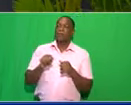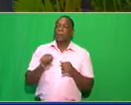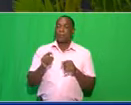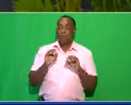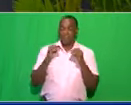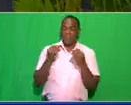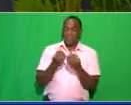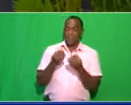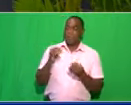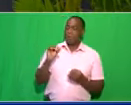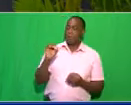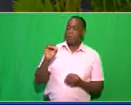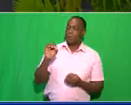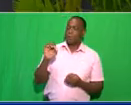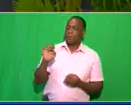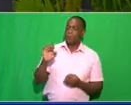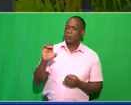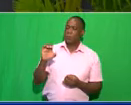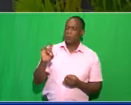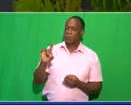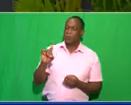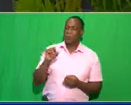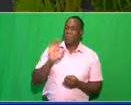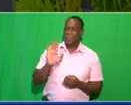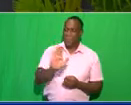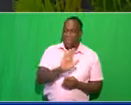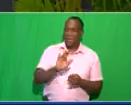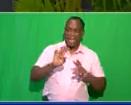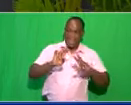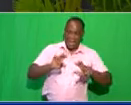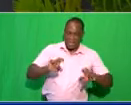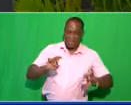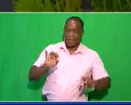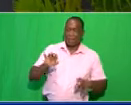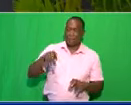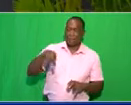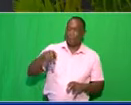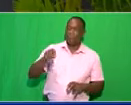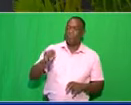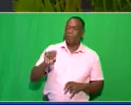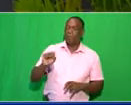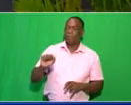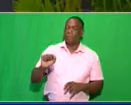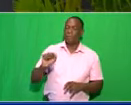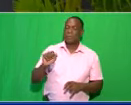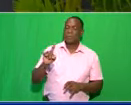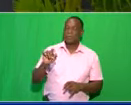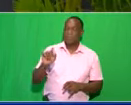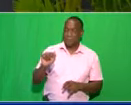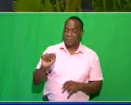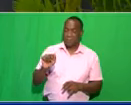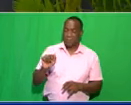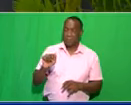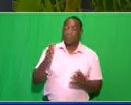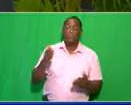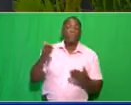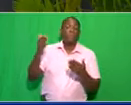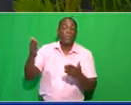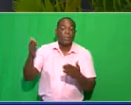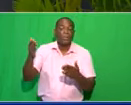data, is suggesting that at 10 to 12,